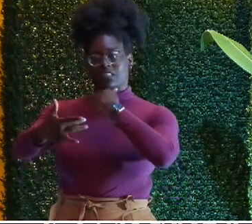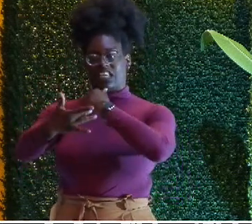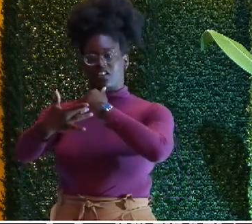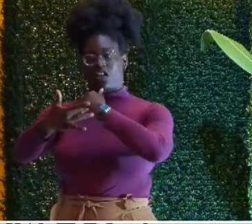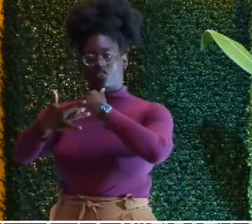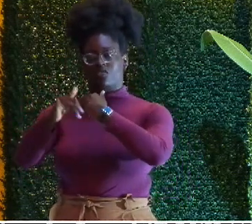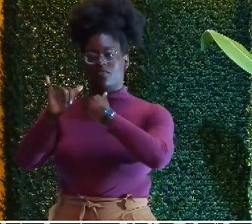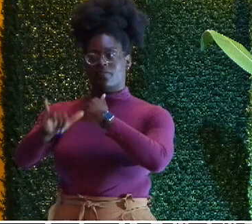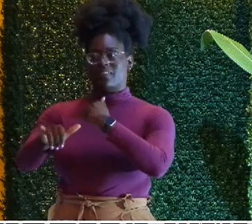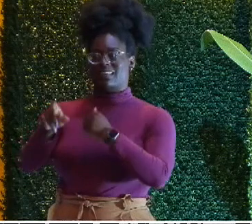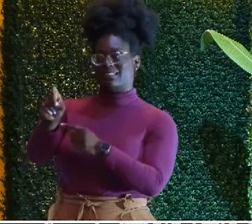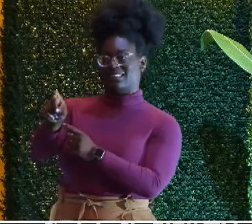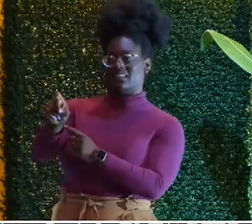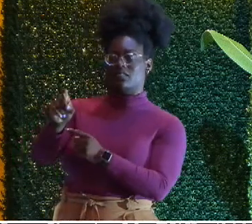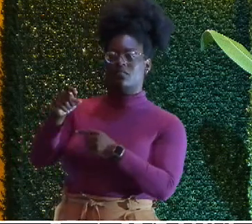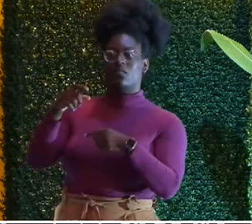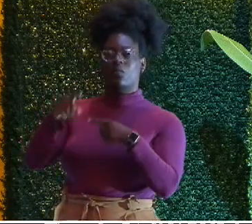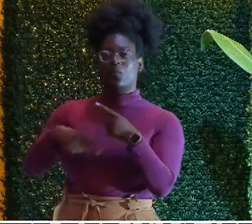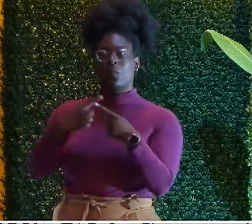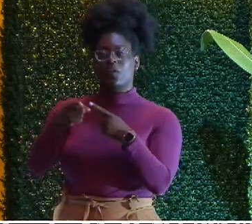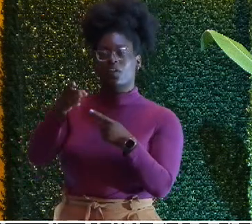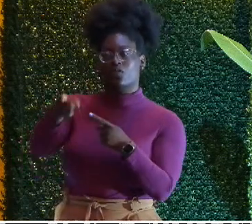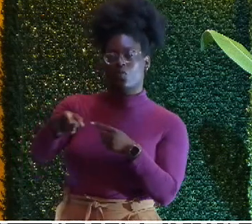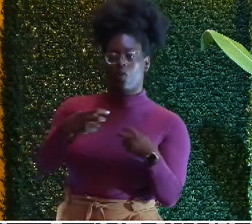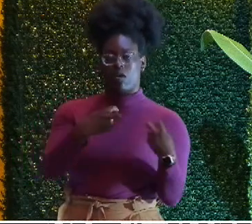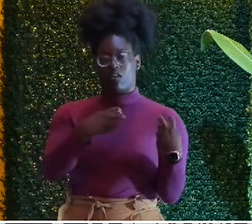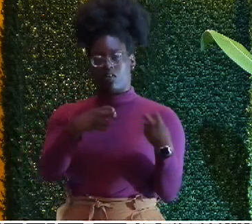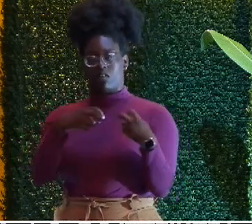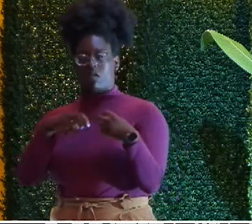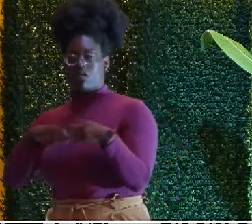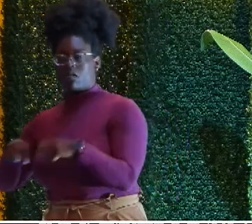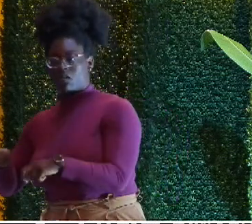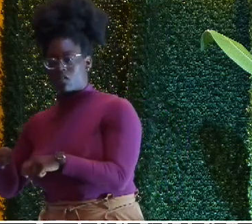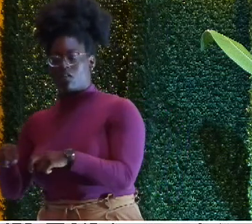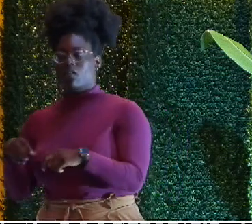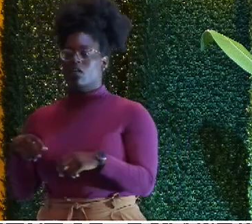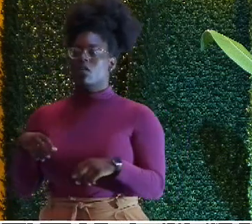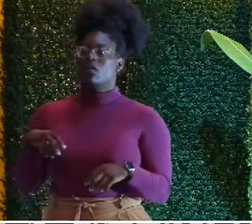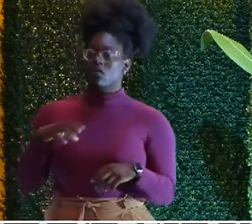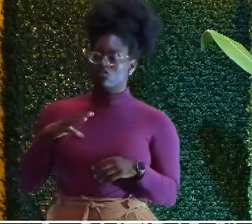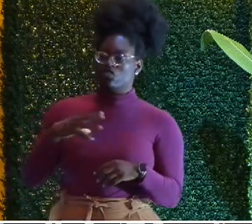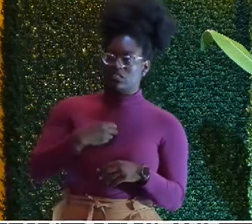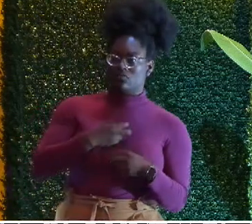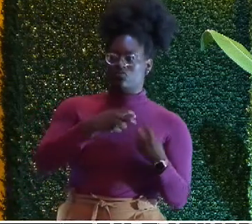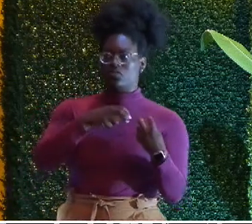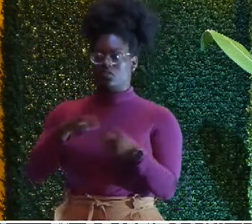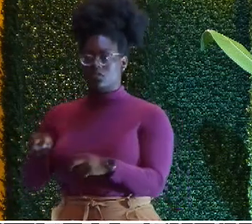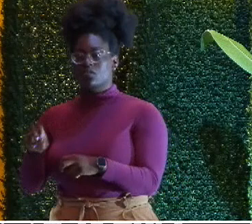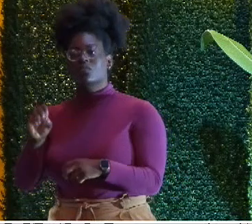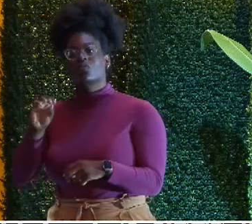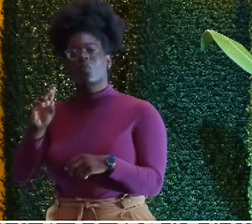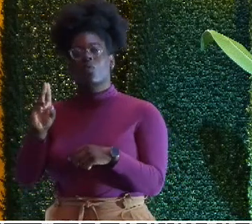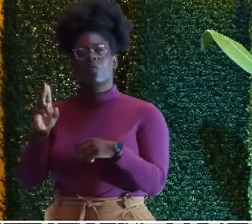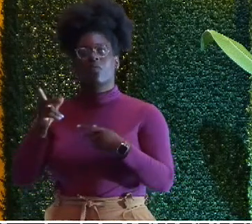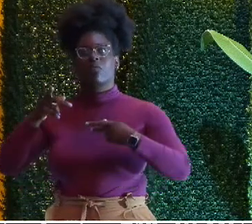what that looks like is allowing technology to be that